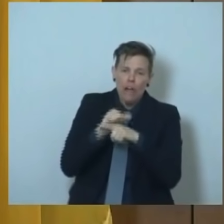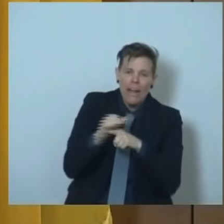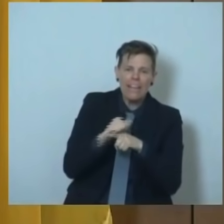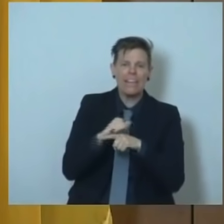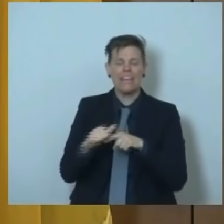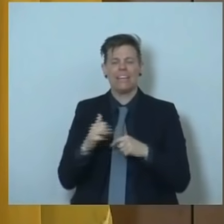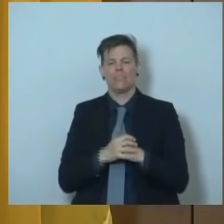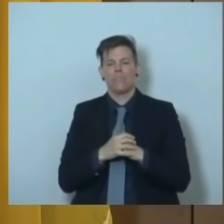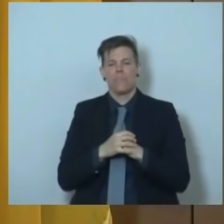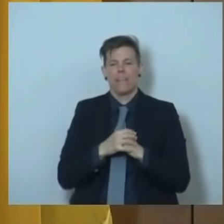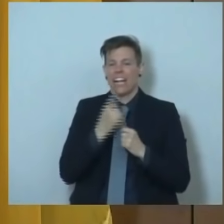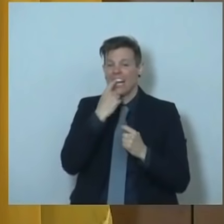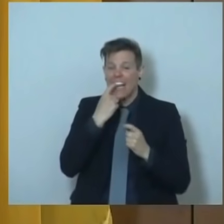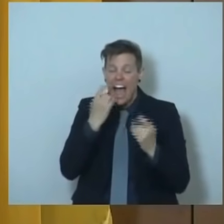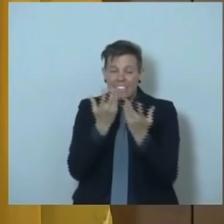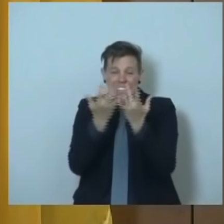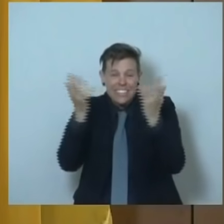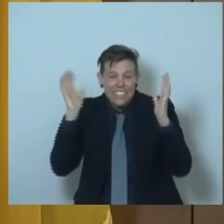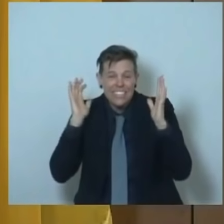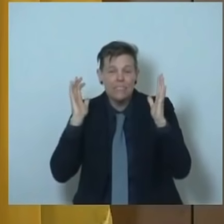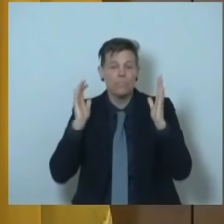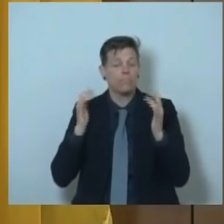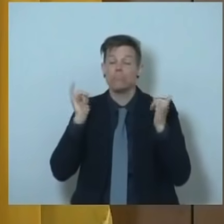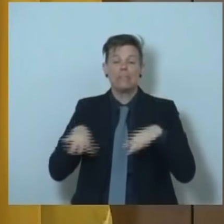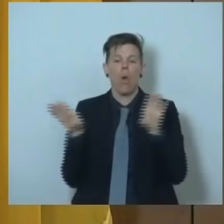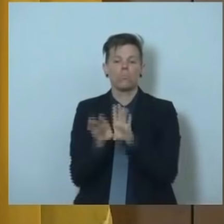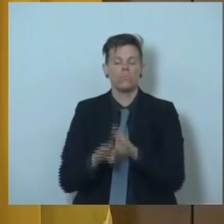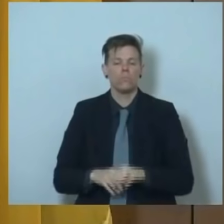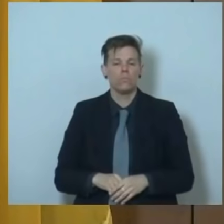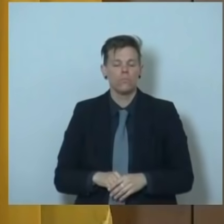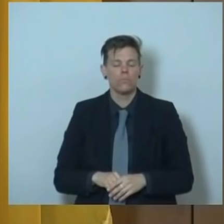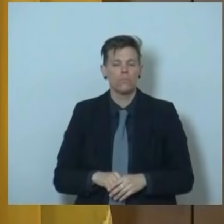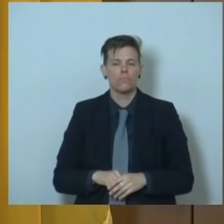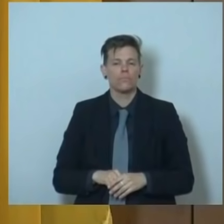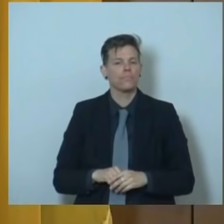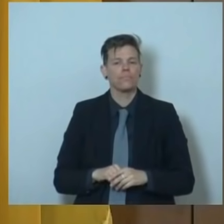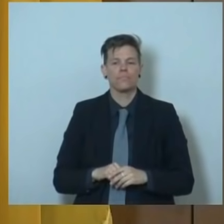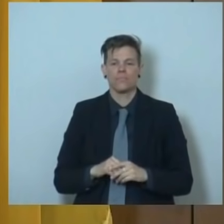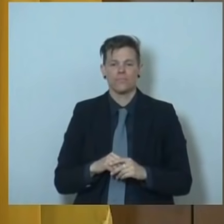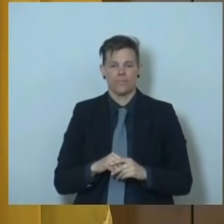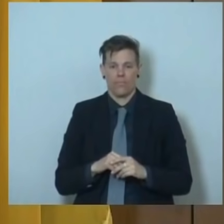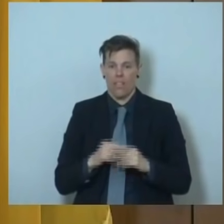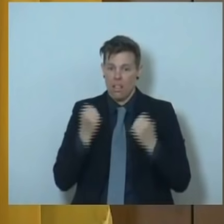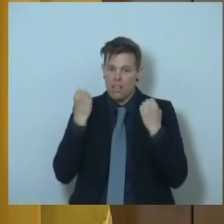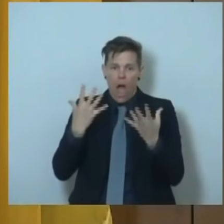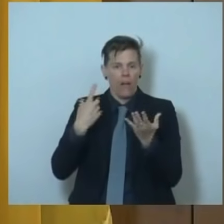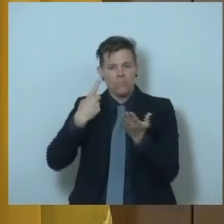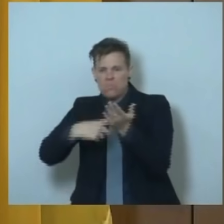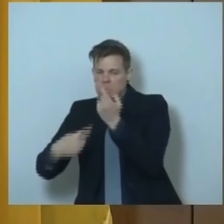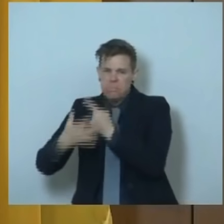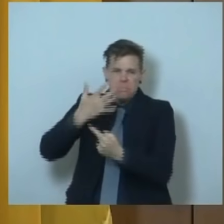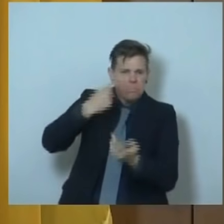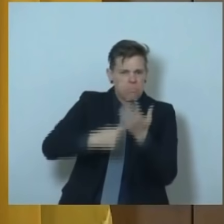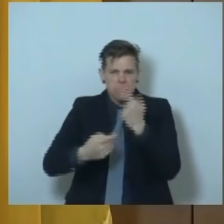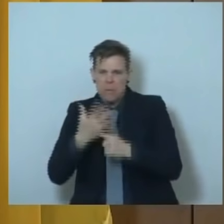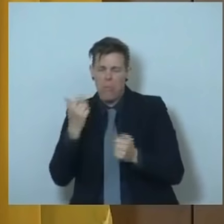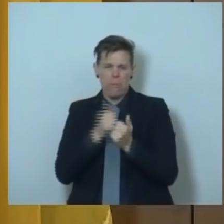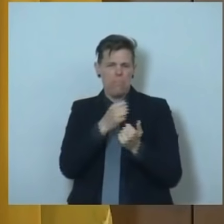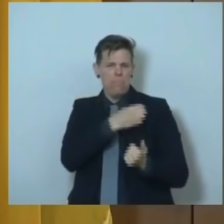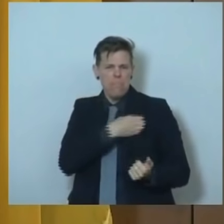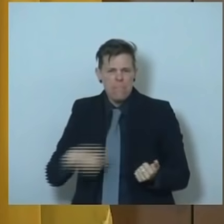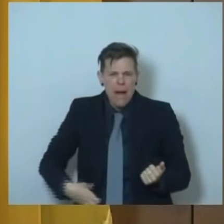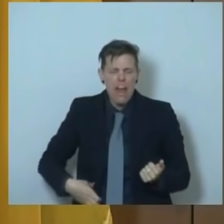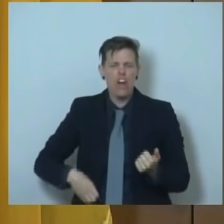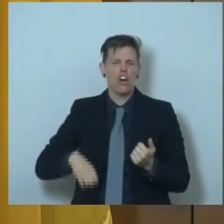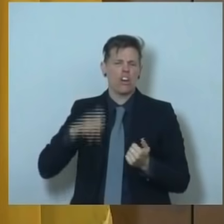equipment only to restrict that further, who have incredible debates with mayors and local elected officials.